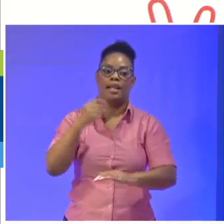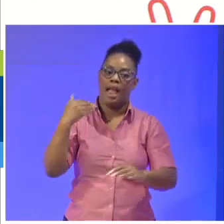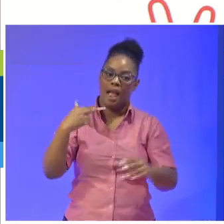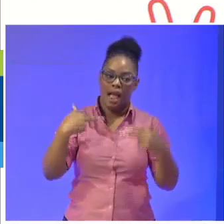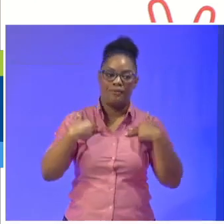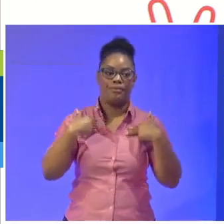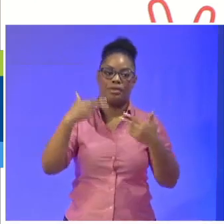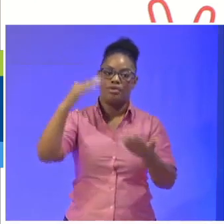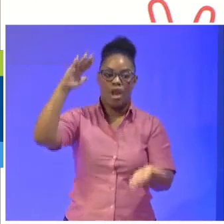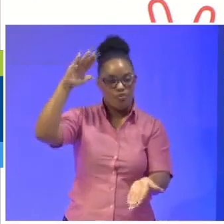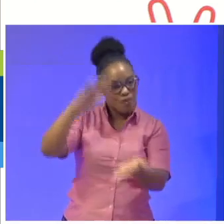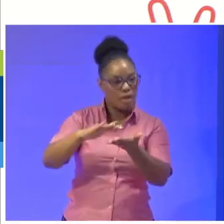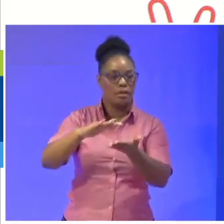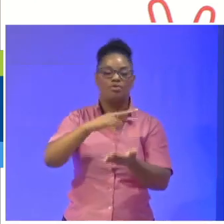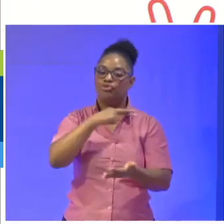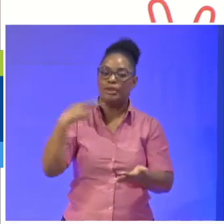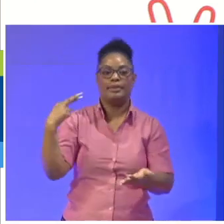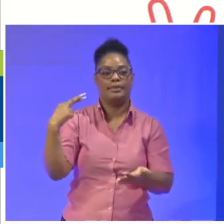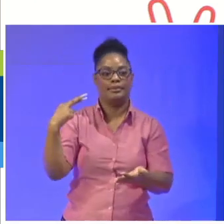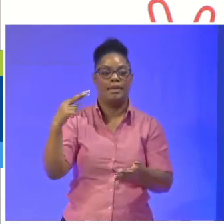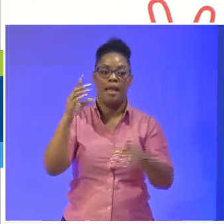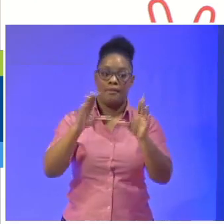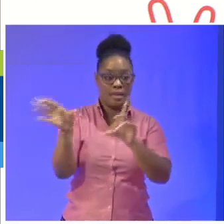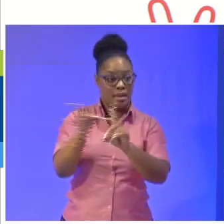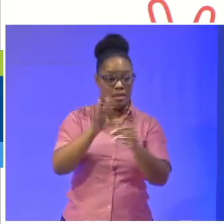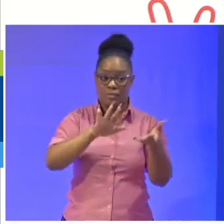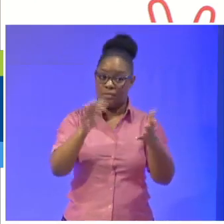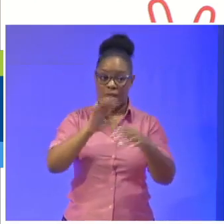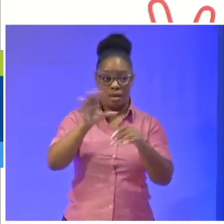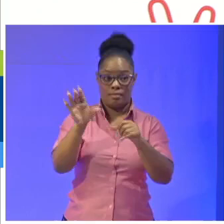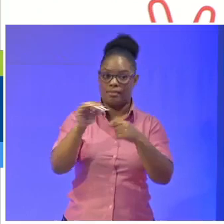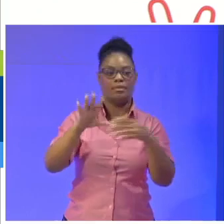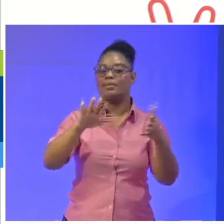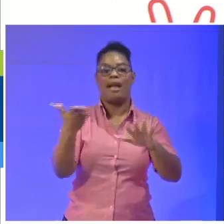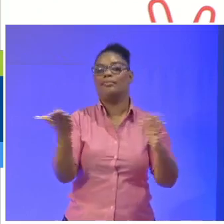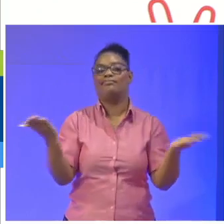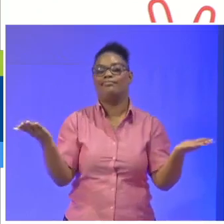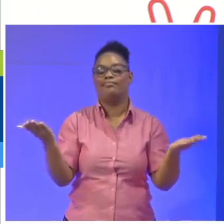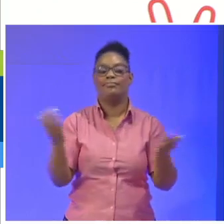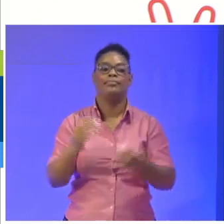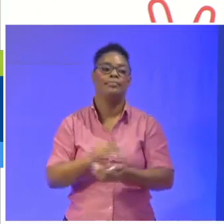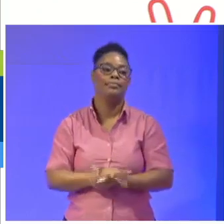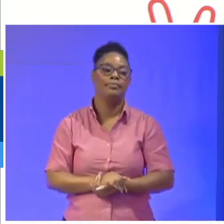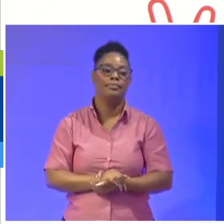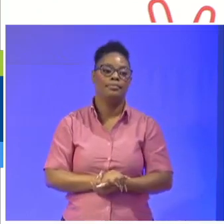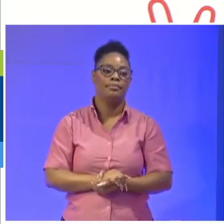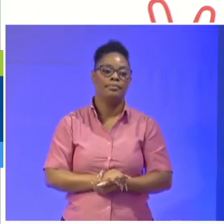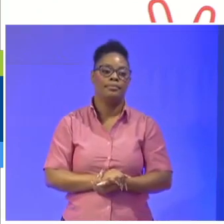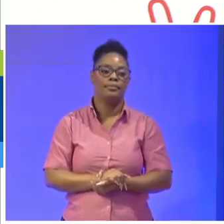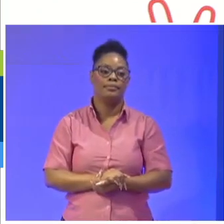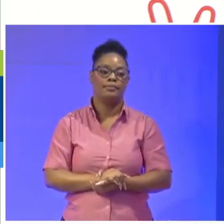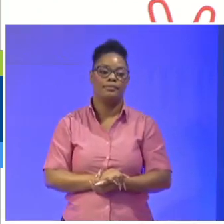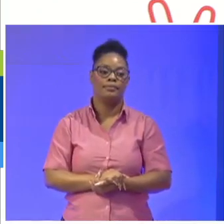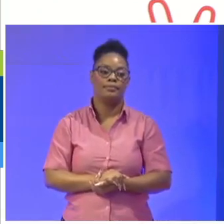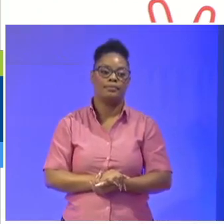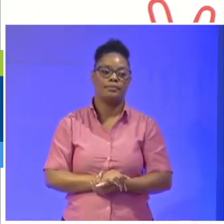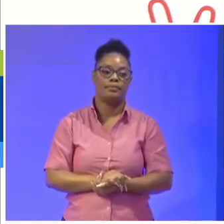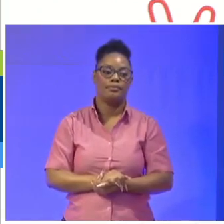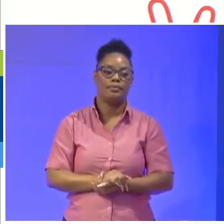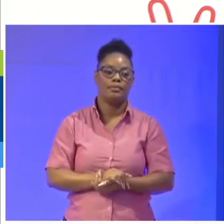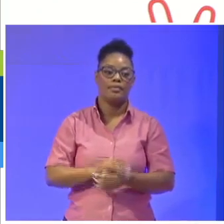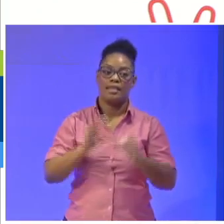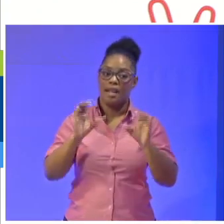their risk of dying from COVID-19. We have a 93.6% risk reduction at this point in time. Other countries have seen